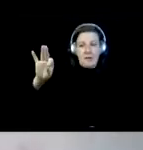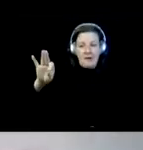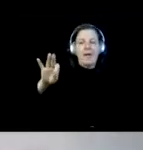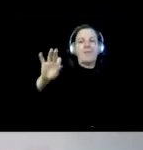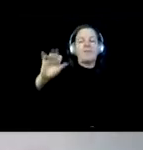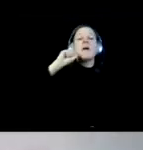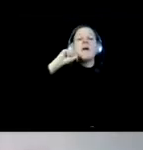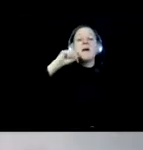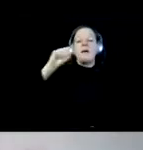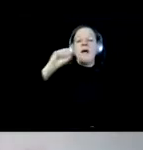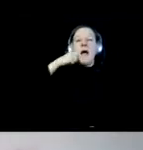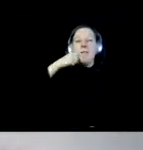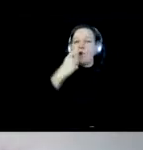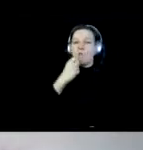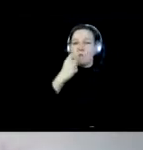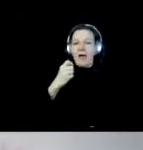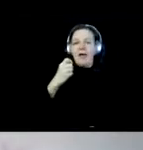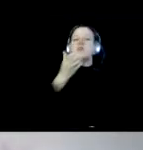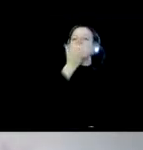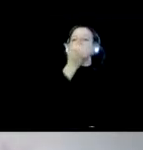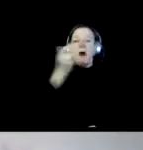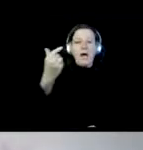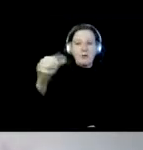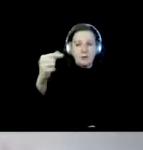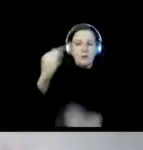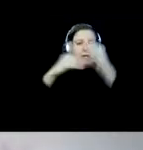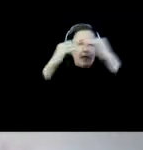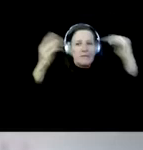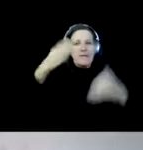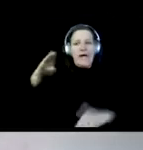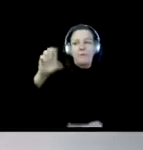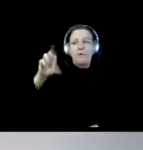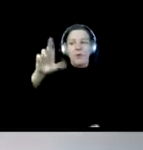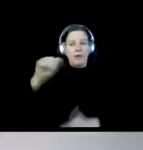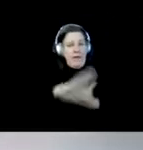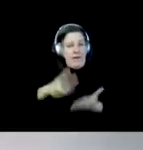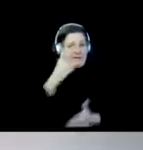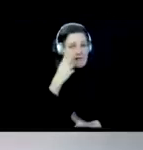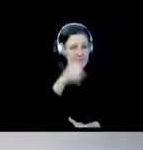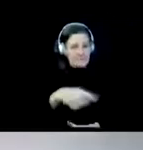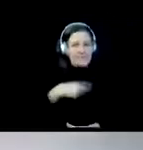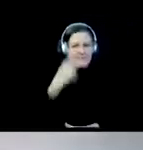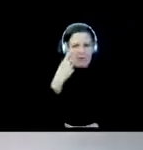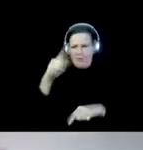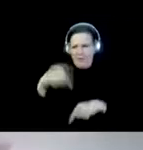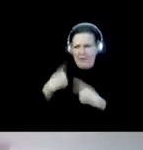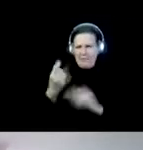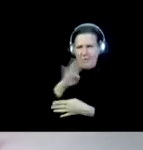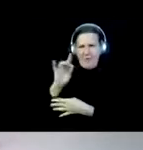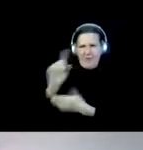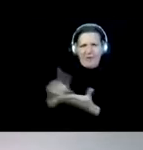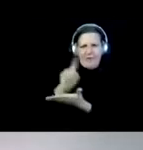Blue. Sara, it's so nice to see you. I saw you in the last 48 hours. I was in